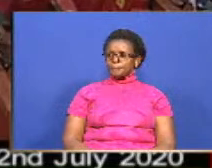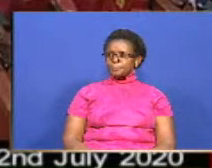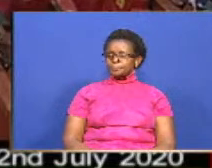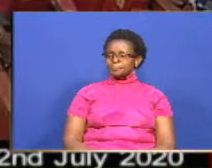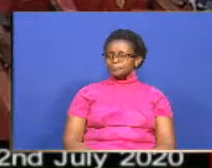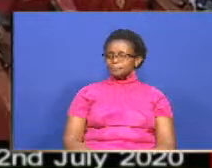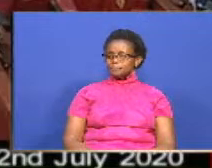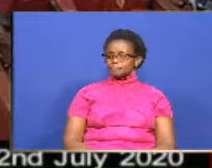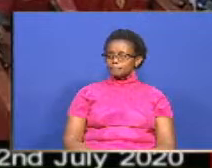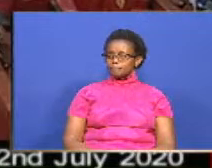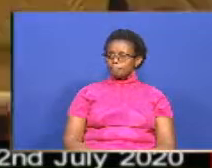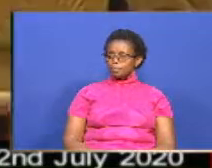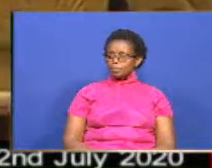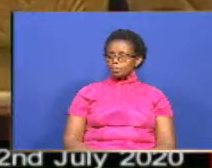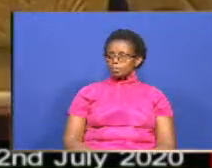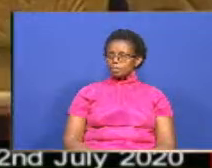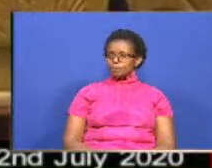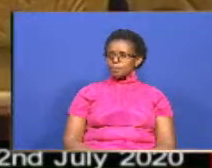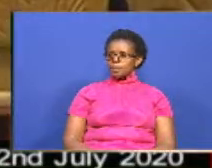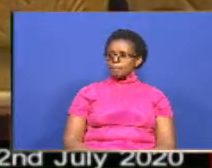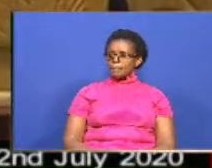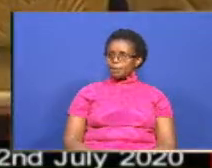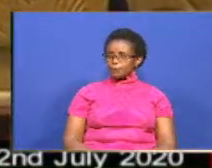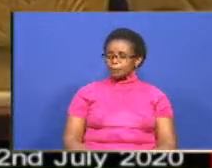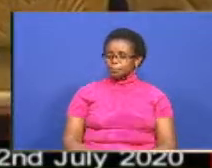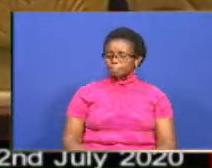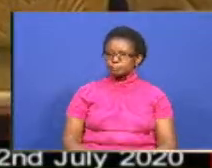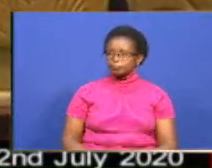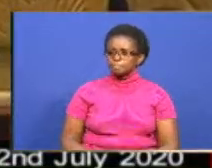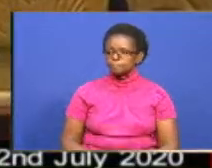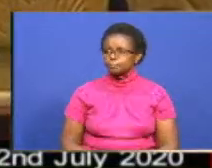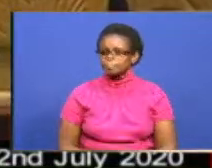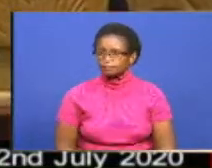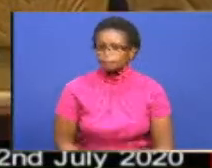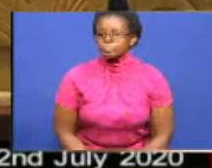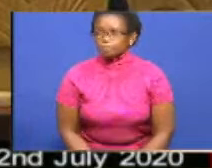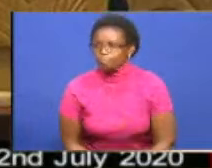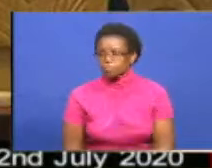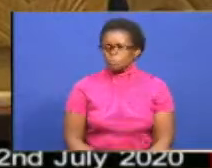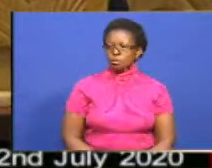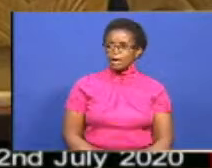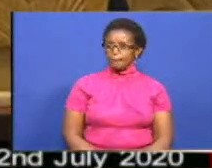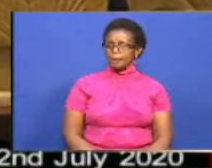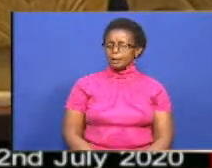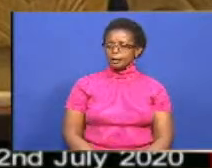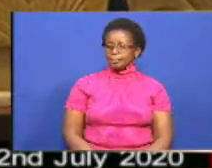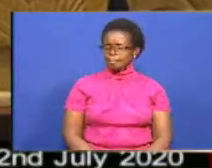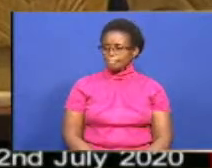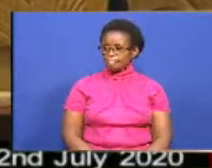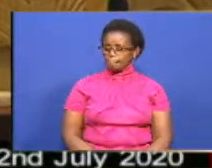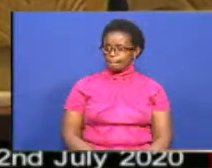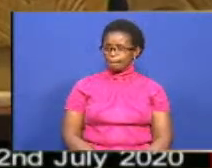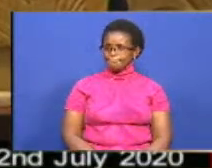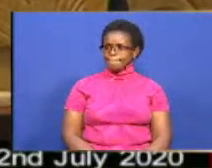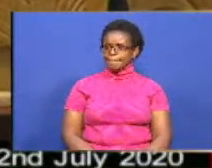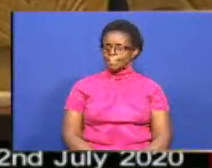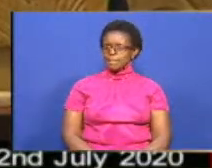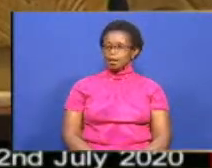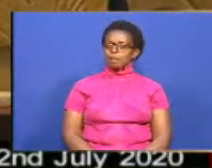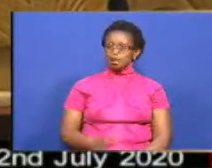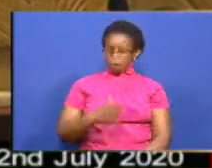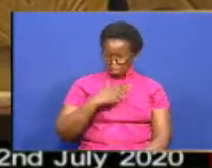I think the Honorable Dr. Mutunga has given very valid